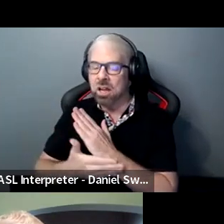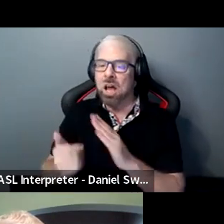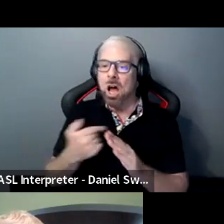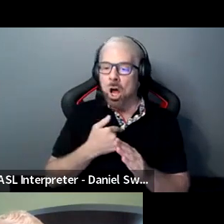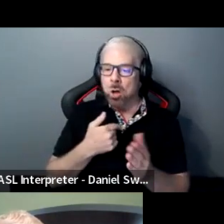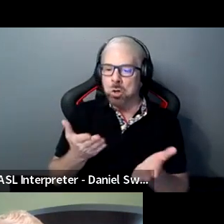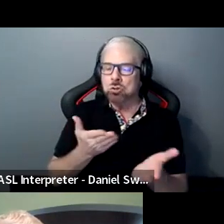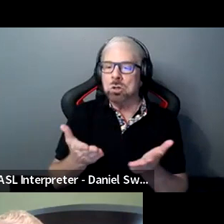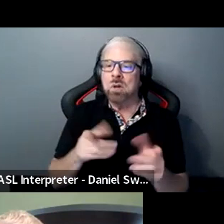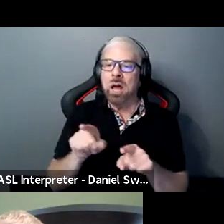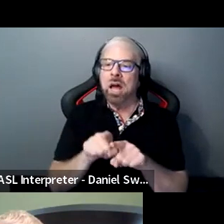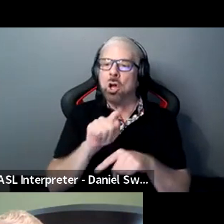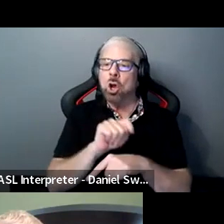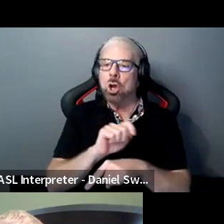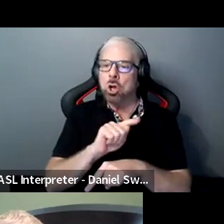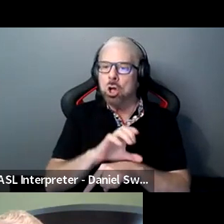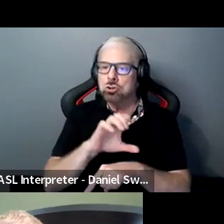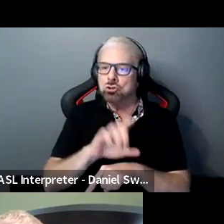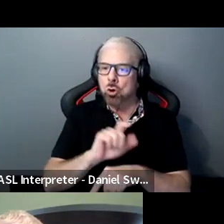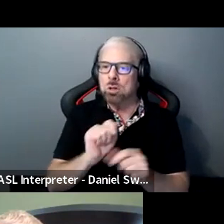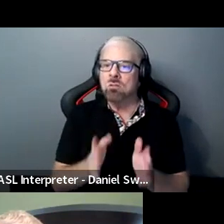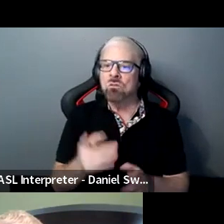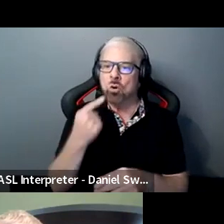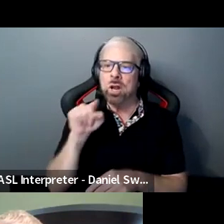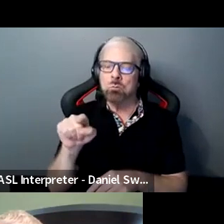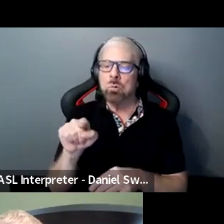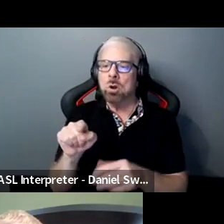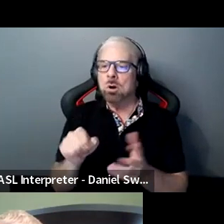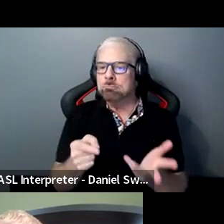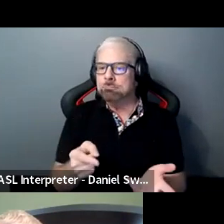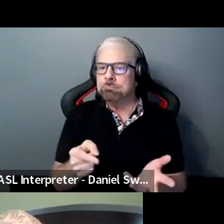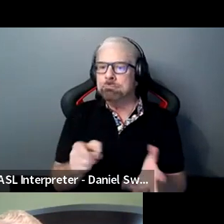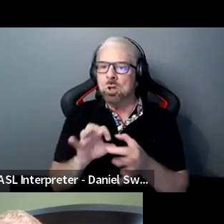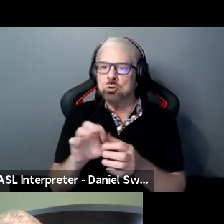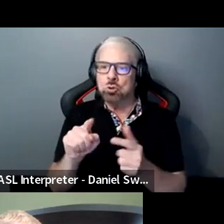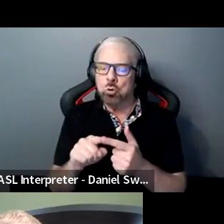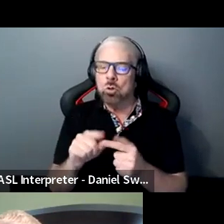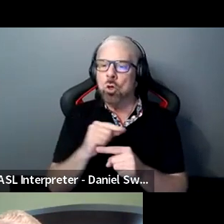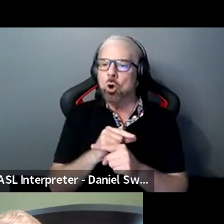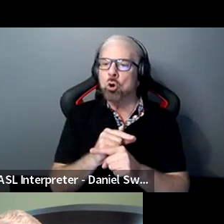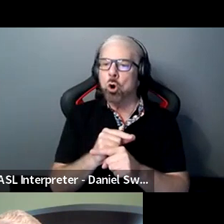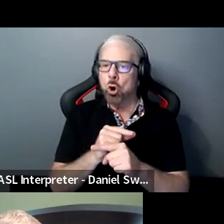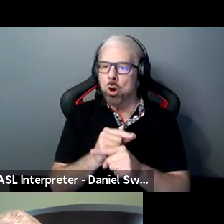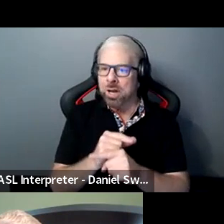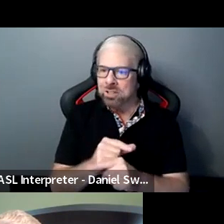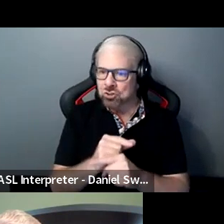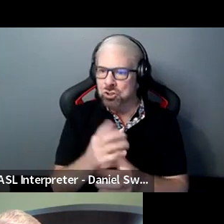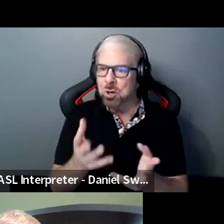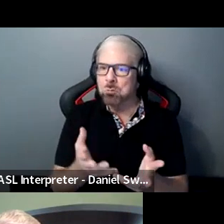as a consultant to him with respect to the guardianship issues